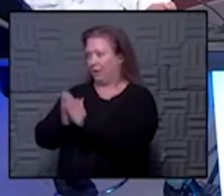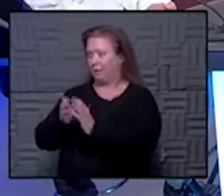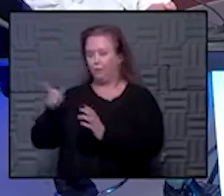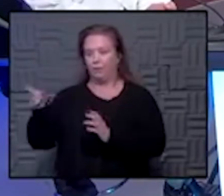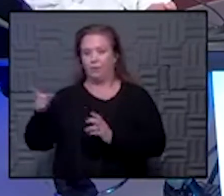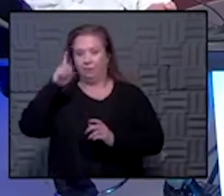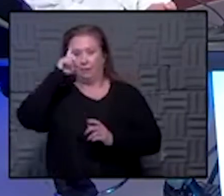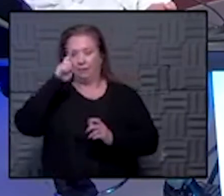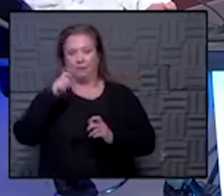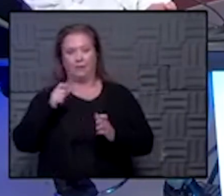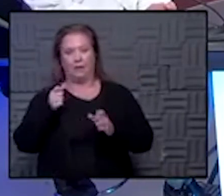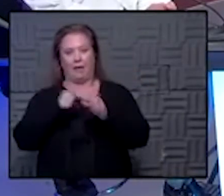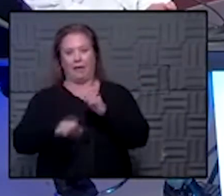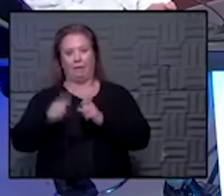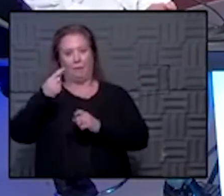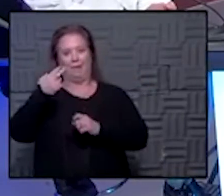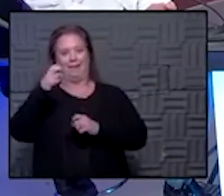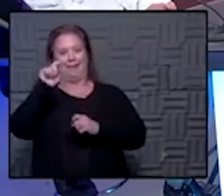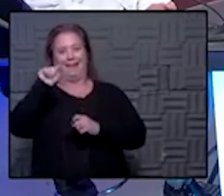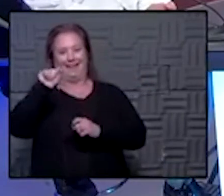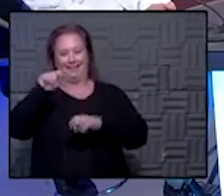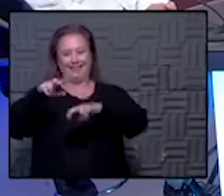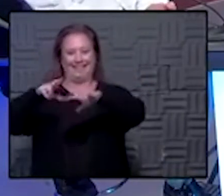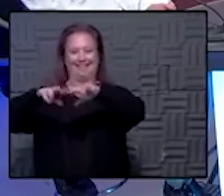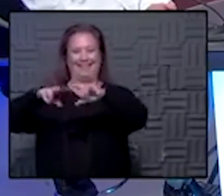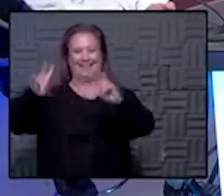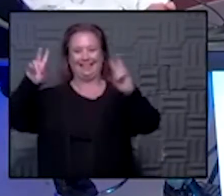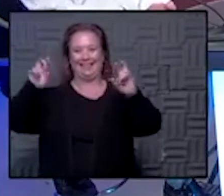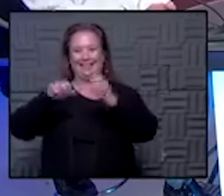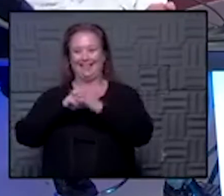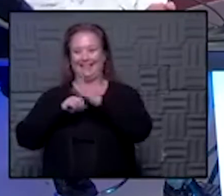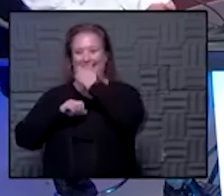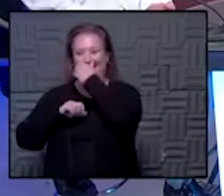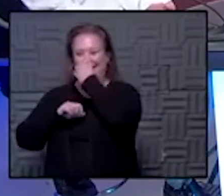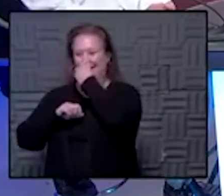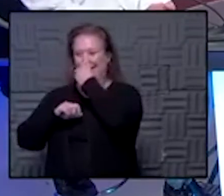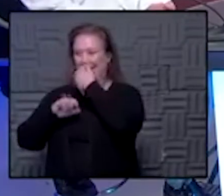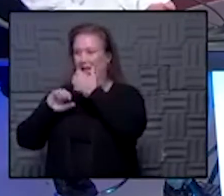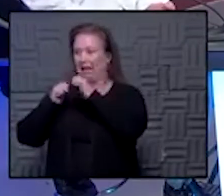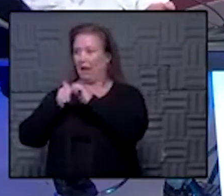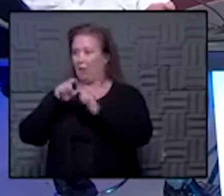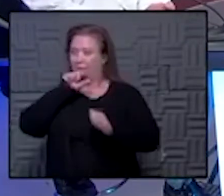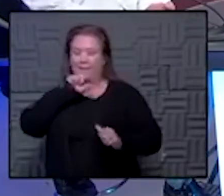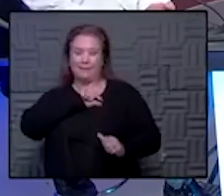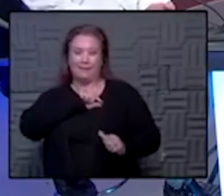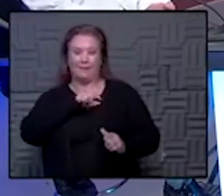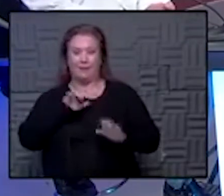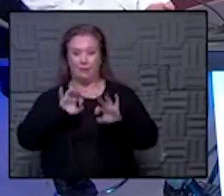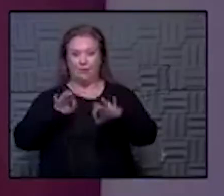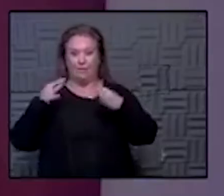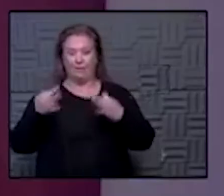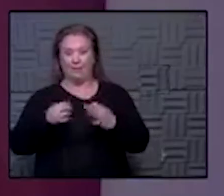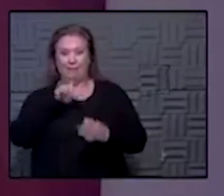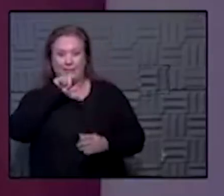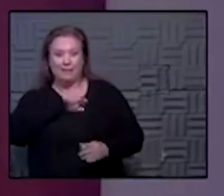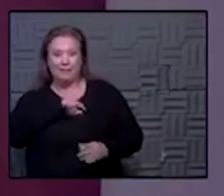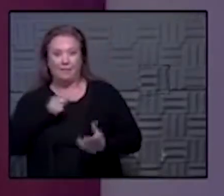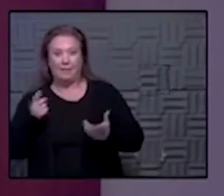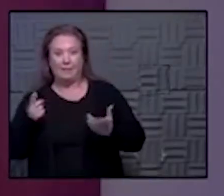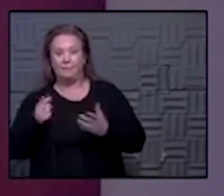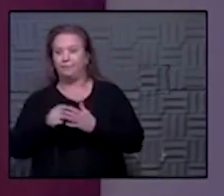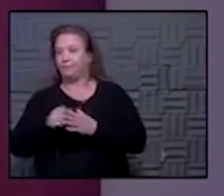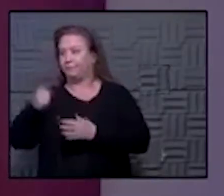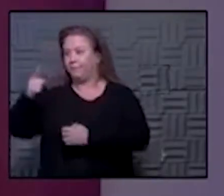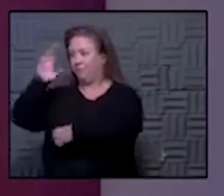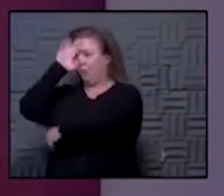because we put everybody on the hot seat on this question. And that is, how are you going to do Thanksgiving with your family? Yeah, I have